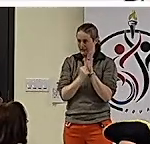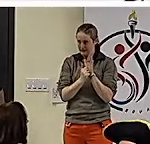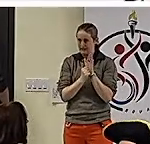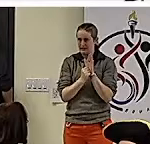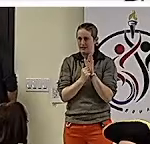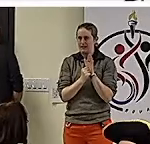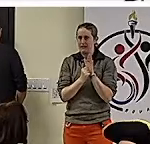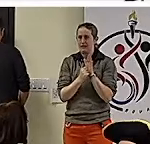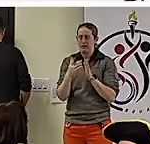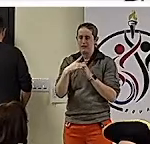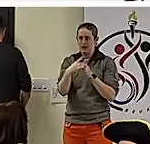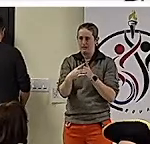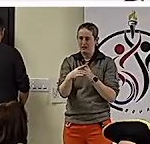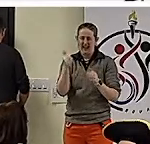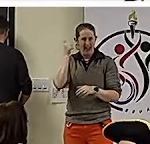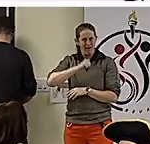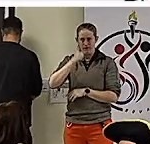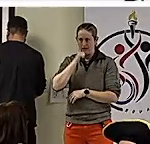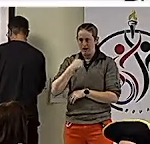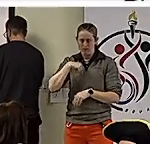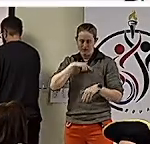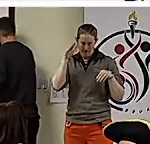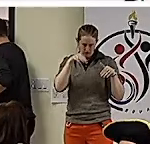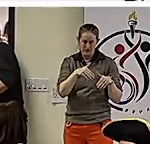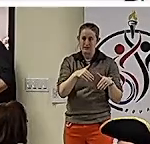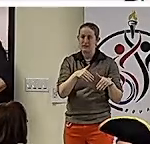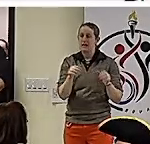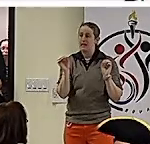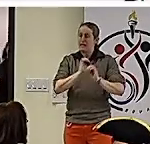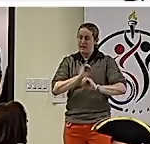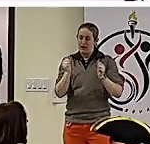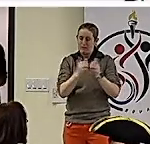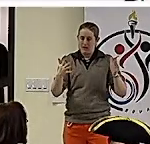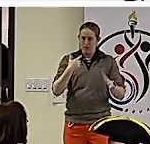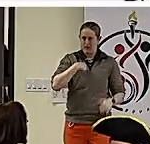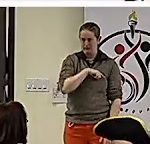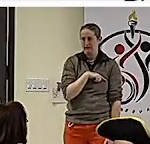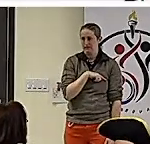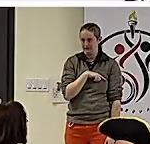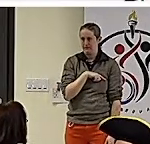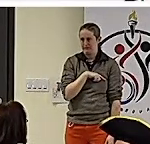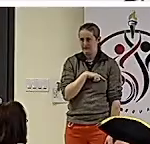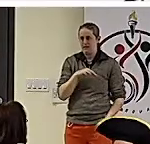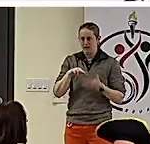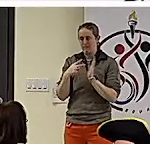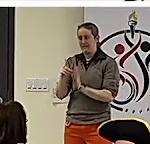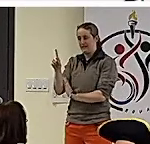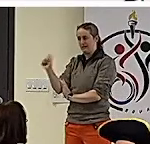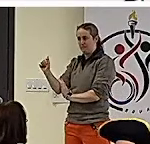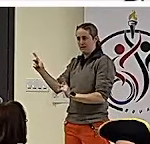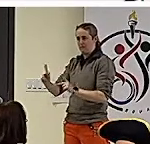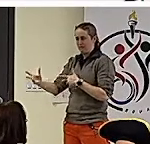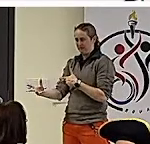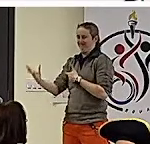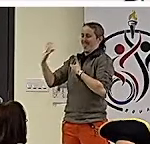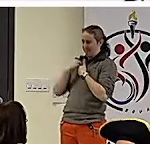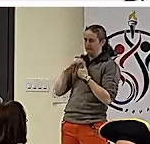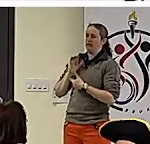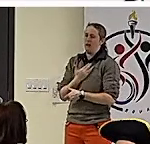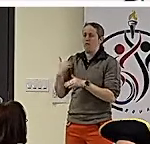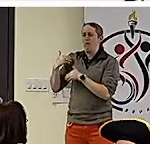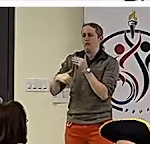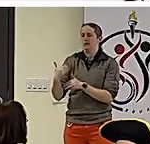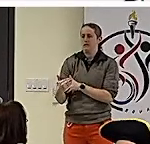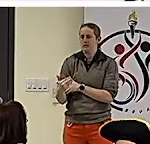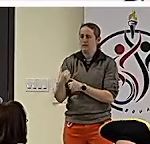about us without us. This means that people with disabilities are an integral part of our processes to ensure